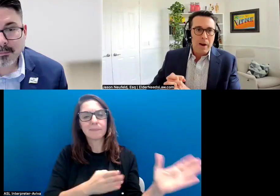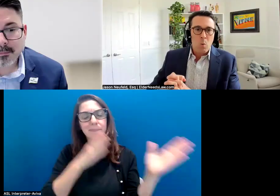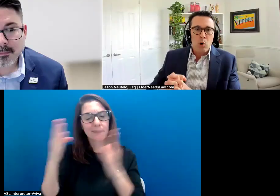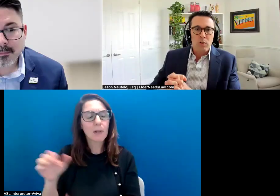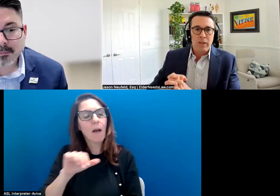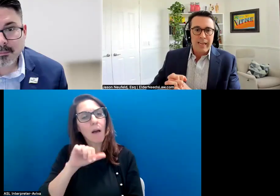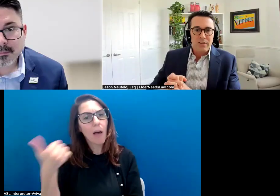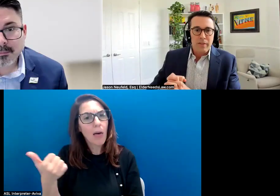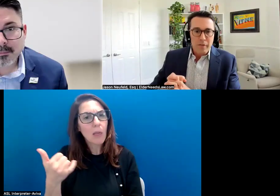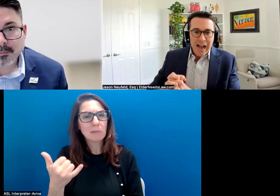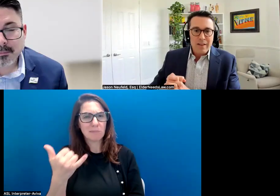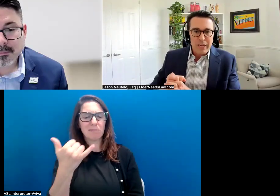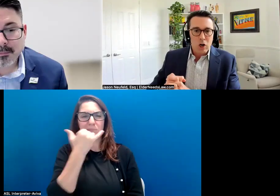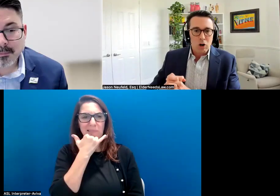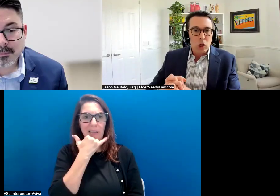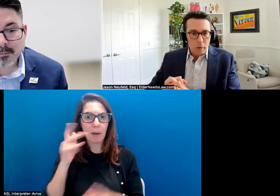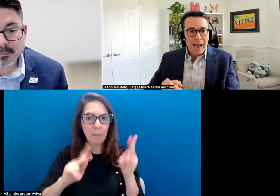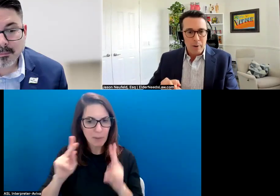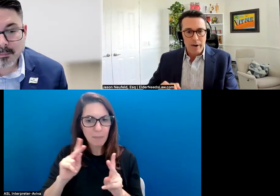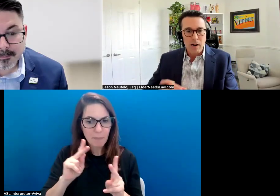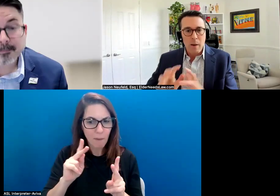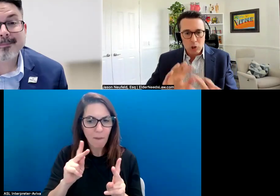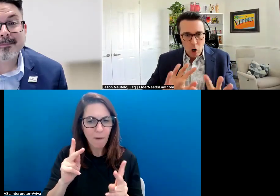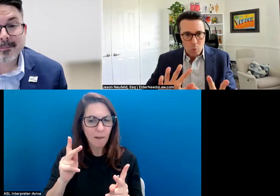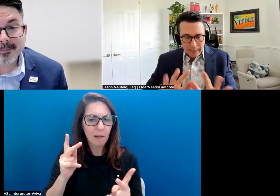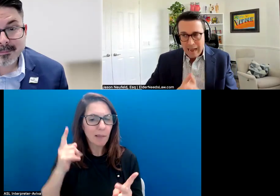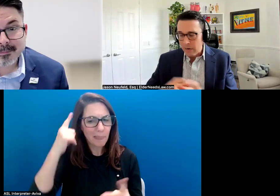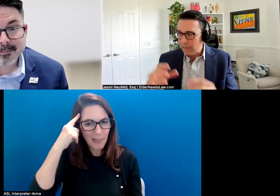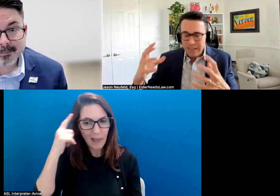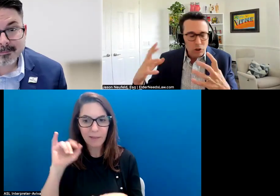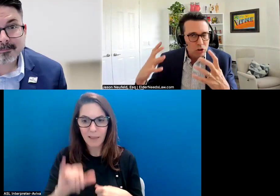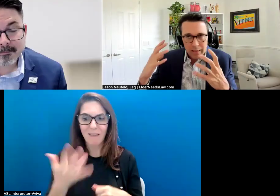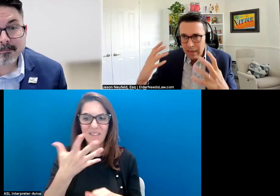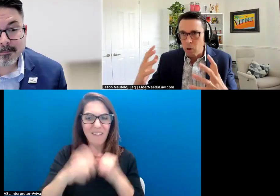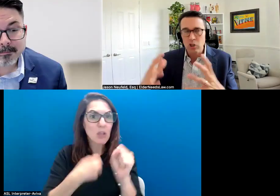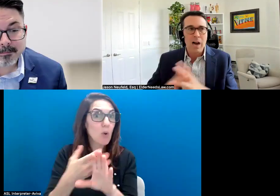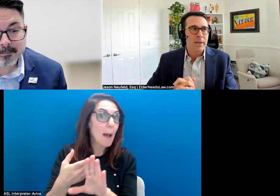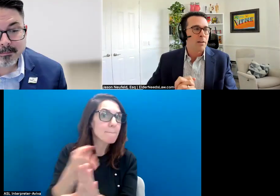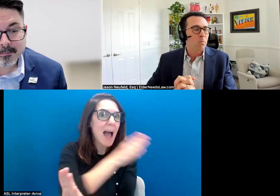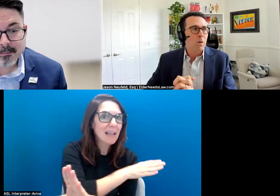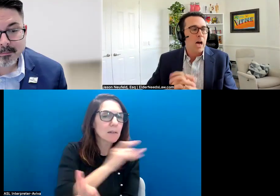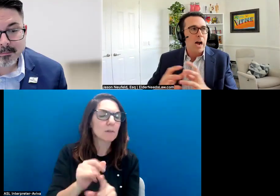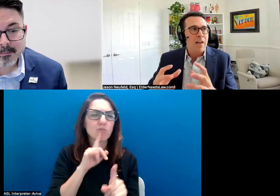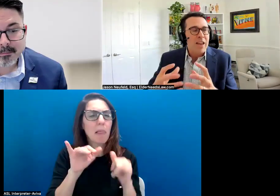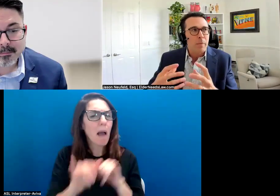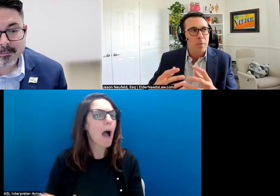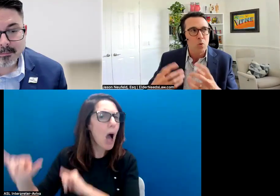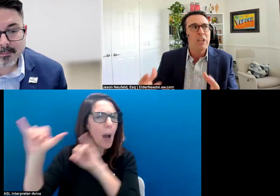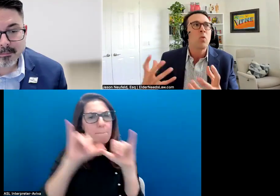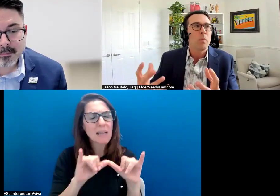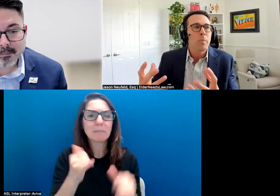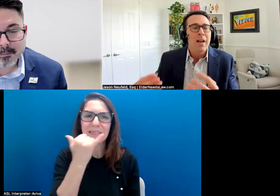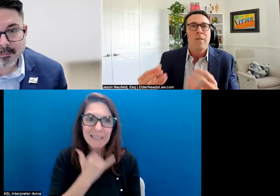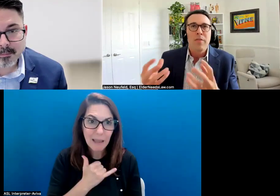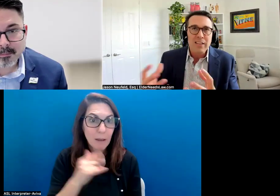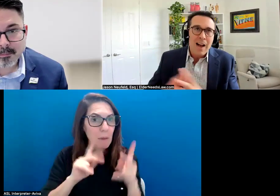misconception in my world is the 5-year look back period. And I'm going to start with that because it's just like the most common. I think the